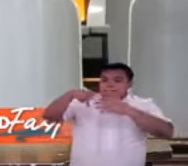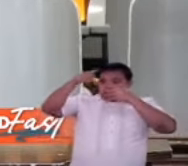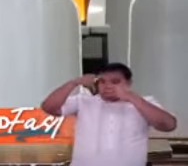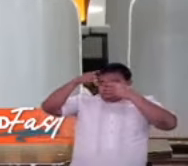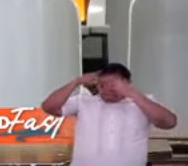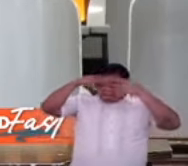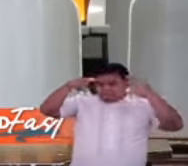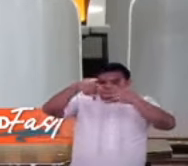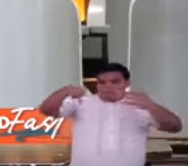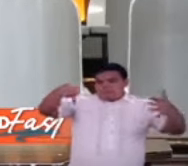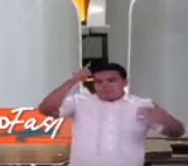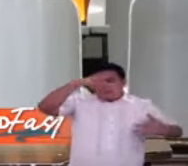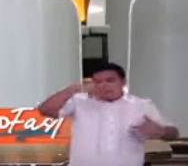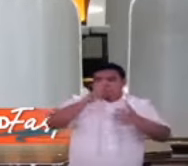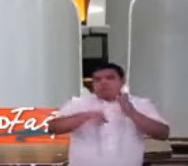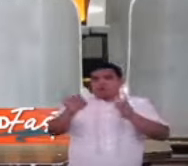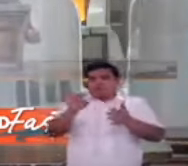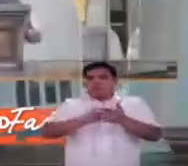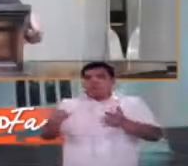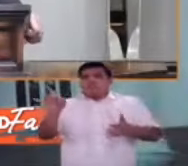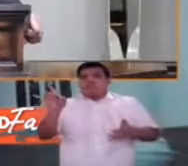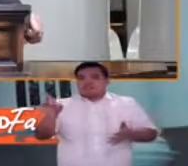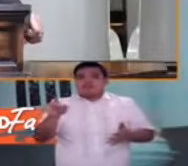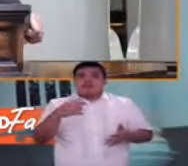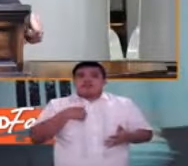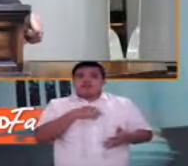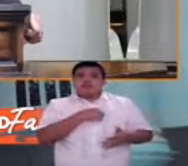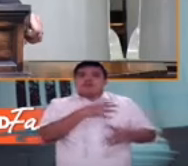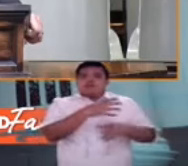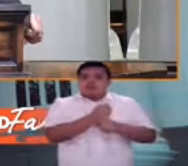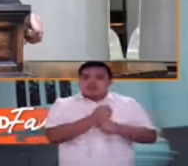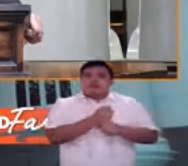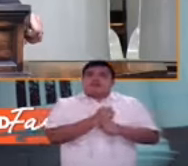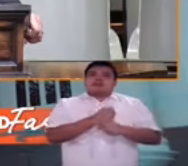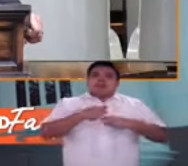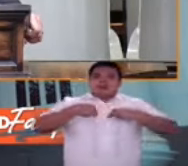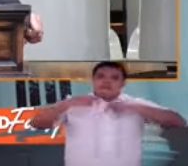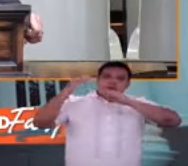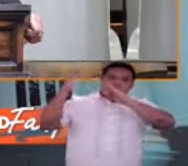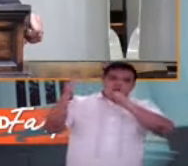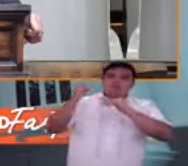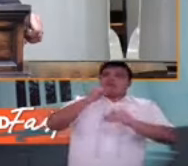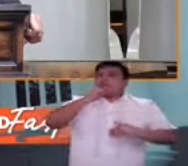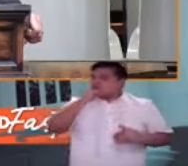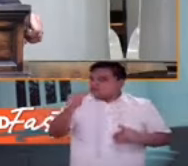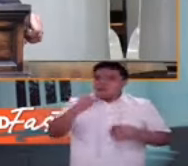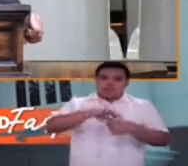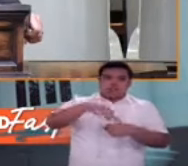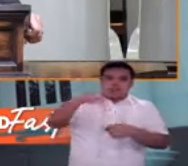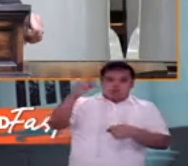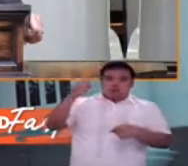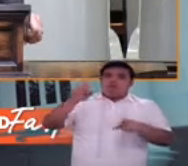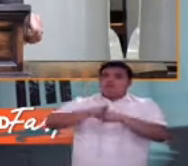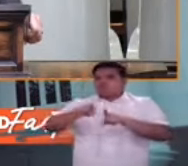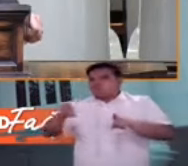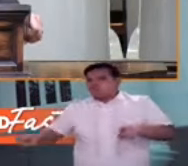number 18. Proverbs 19, chasten thy son while there is hope, and let not thy soul spare for